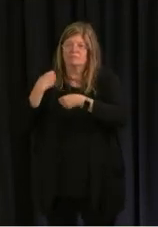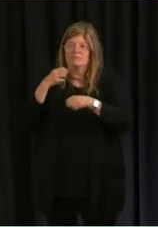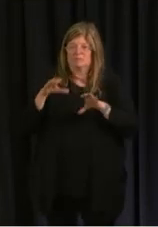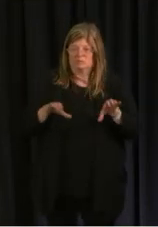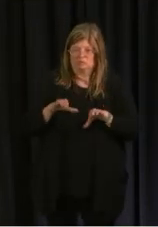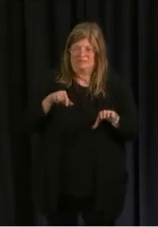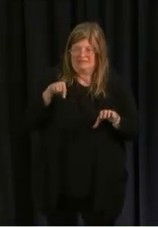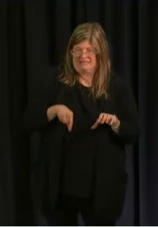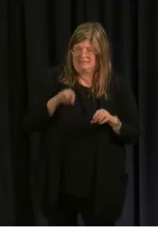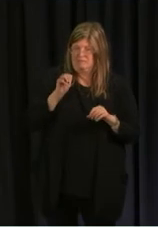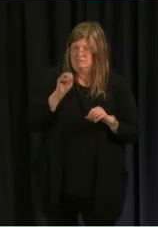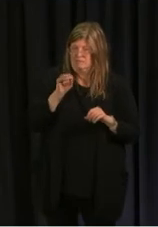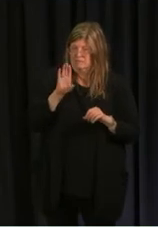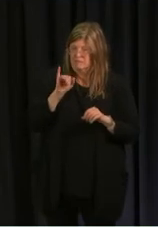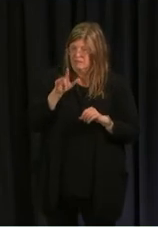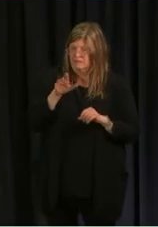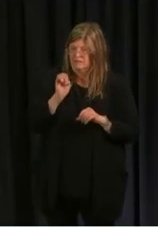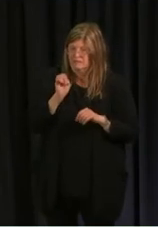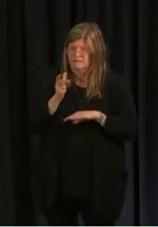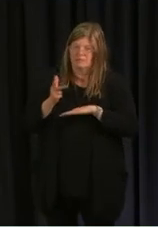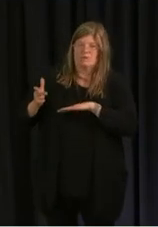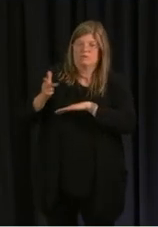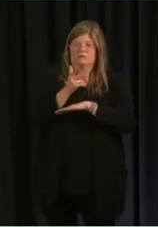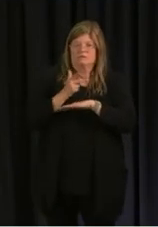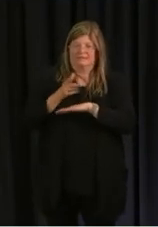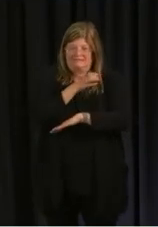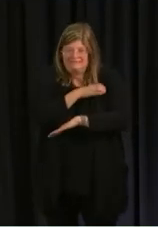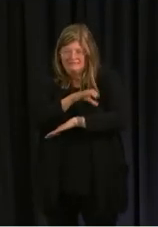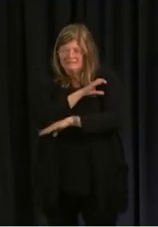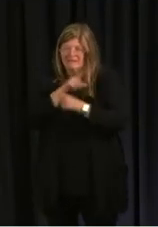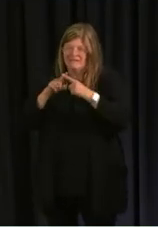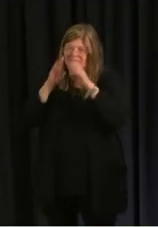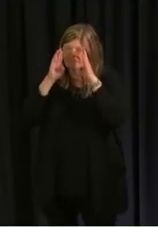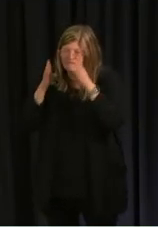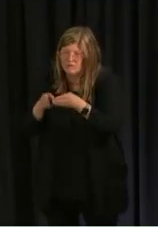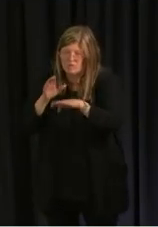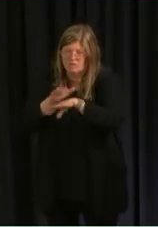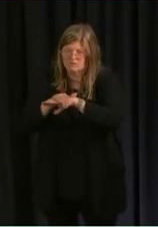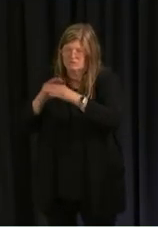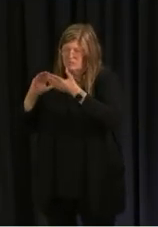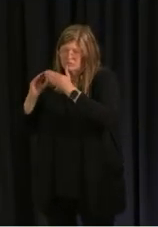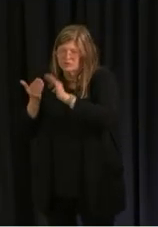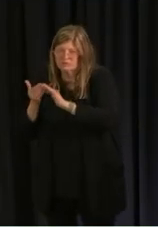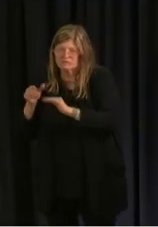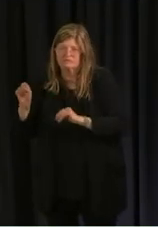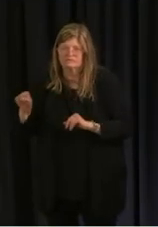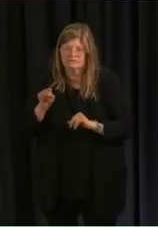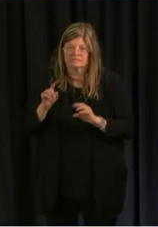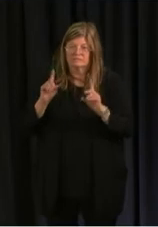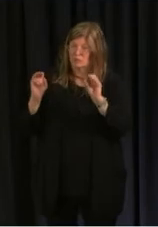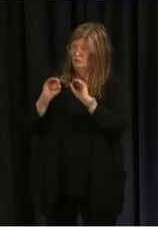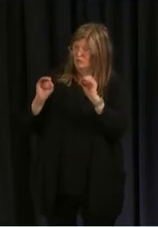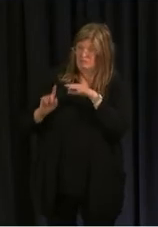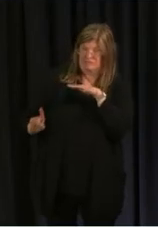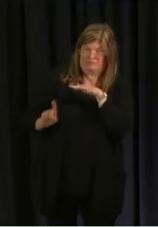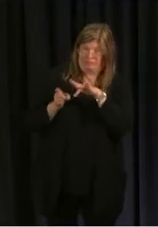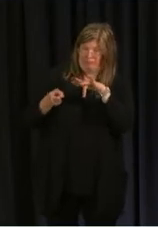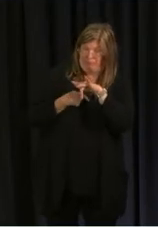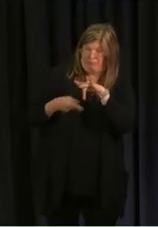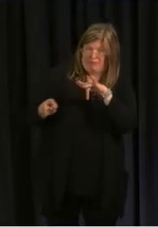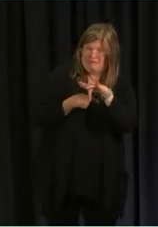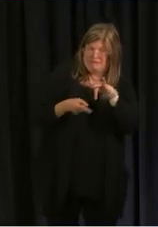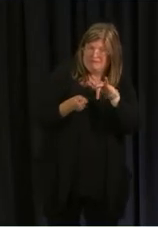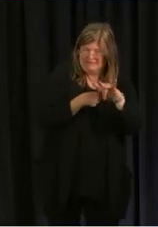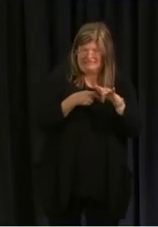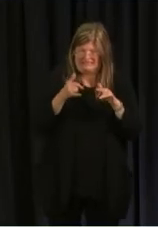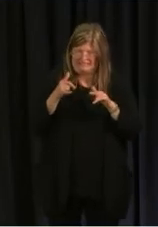these special initiatives targeting at some of those neighborhoods. And yes, we do monitor no-show rates through appointments made through the portal.